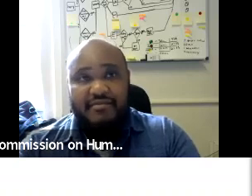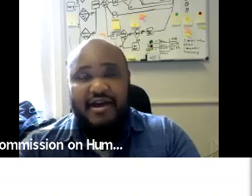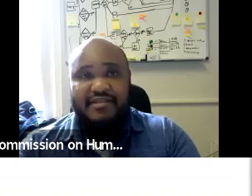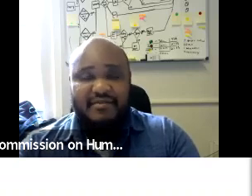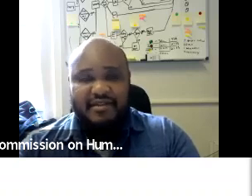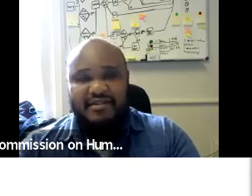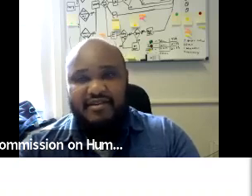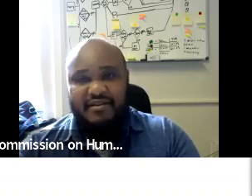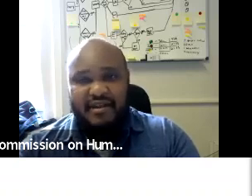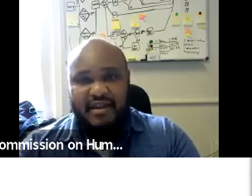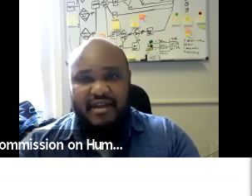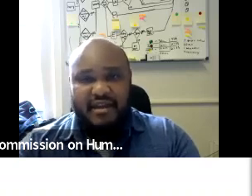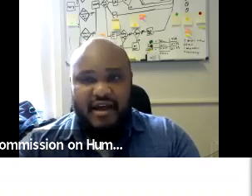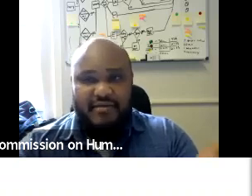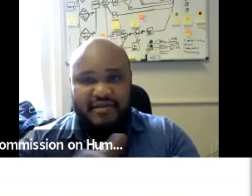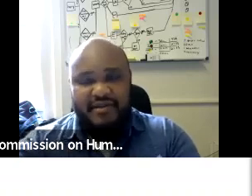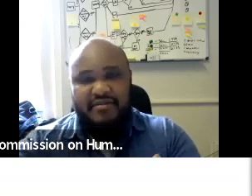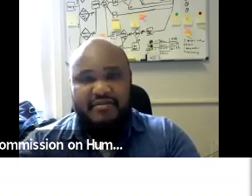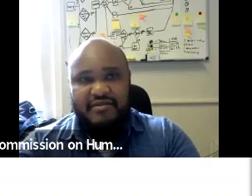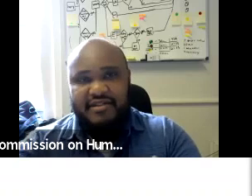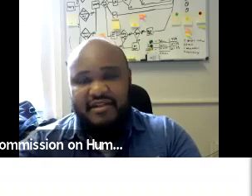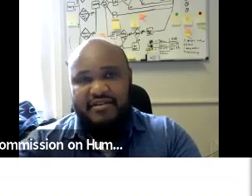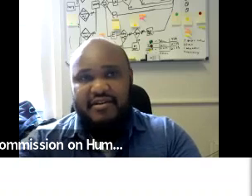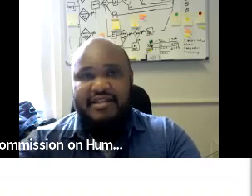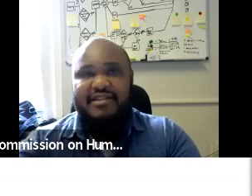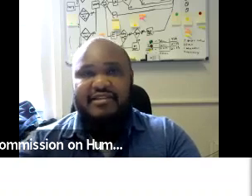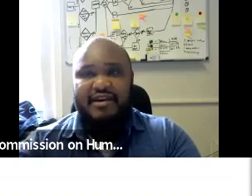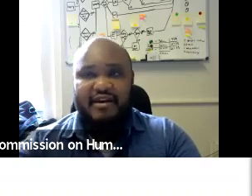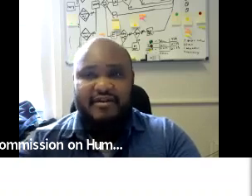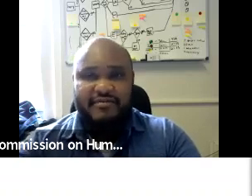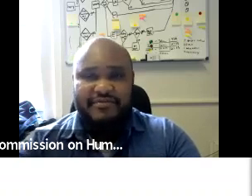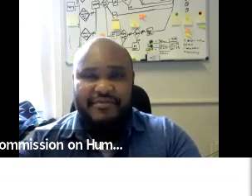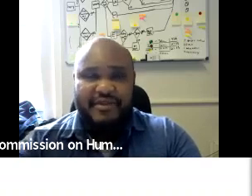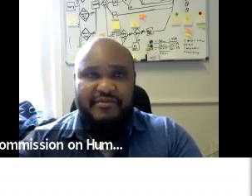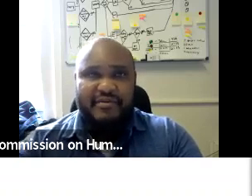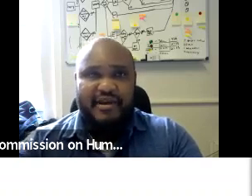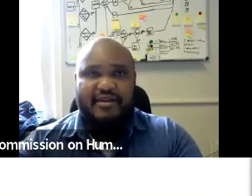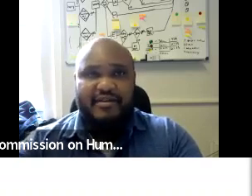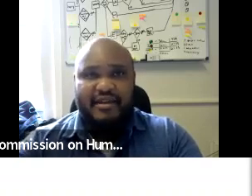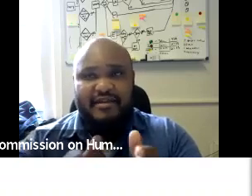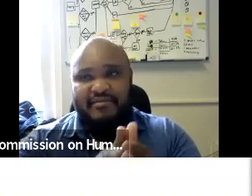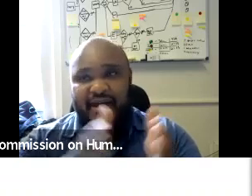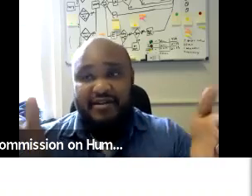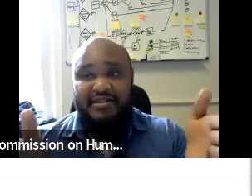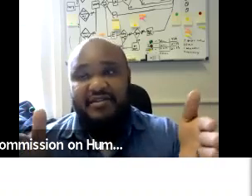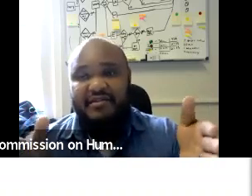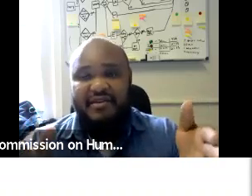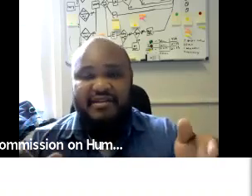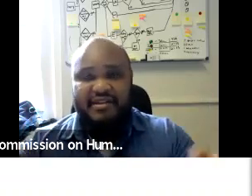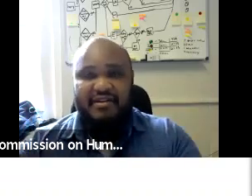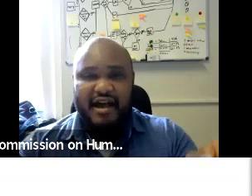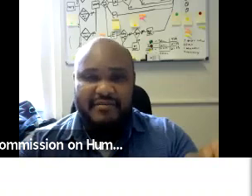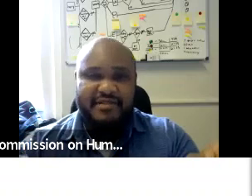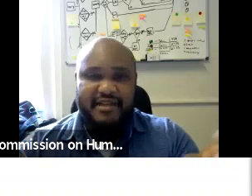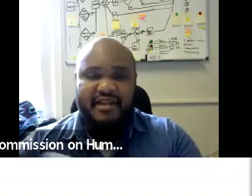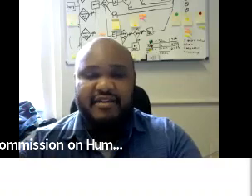would possibly consider somebody whose gender and sex are what in a binary system you could